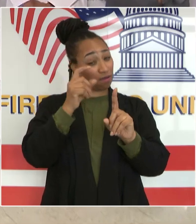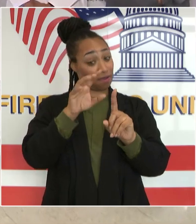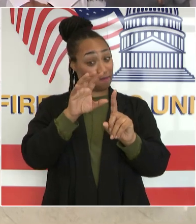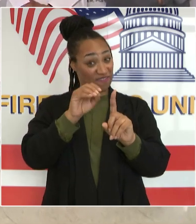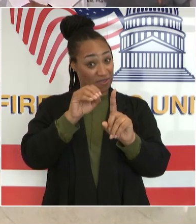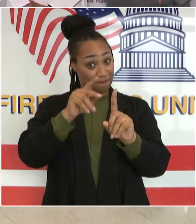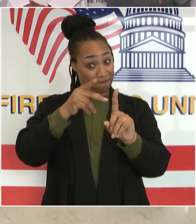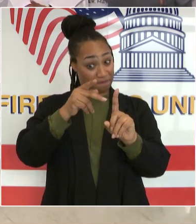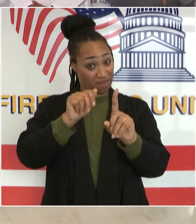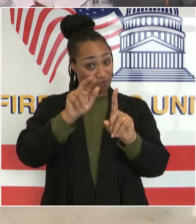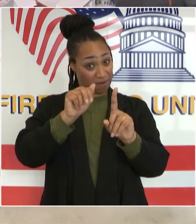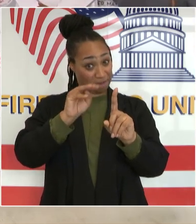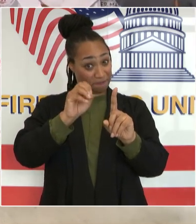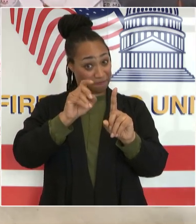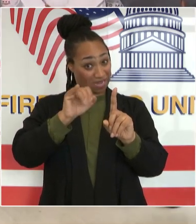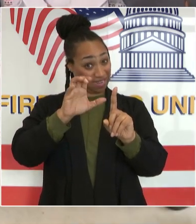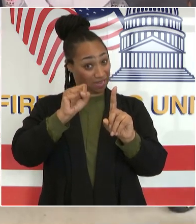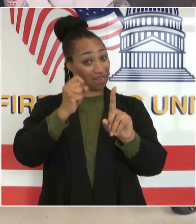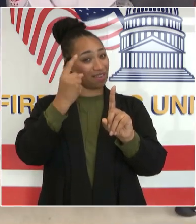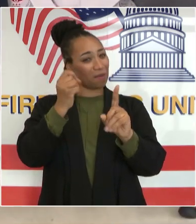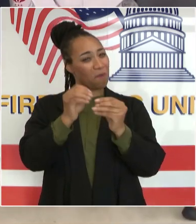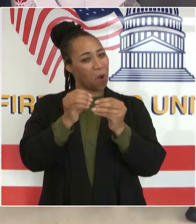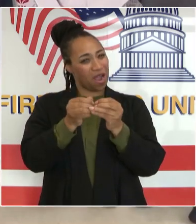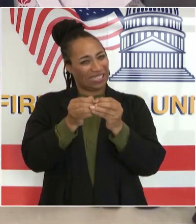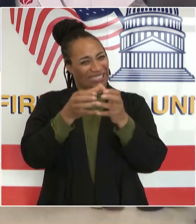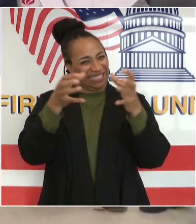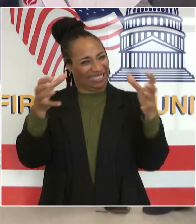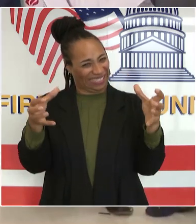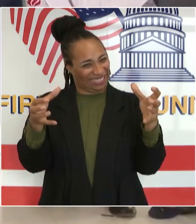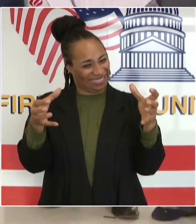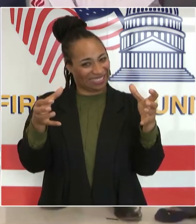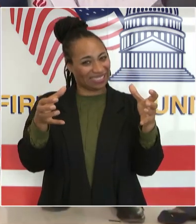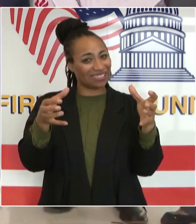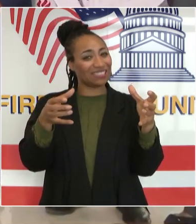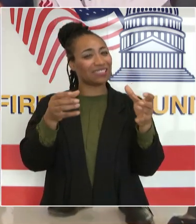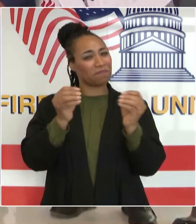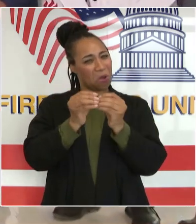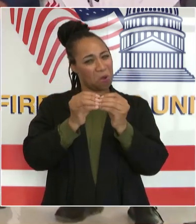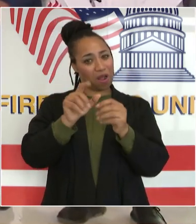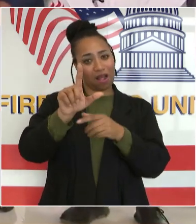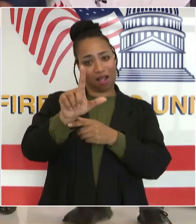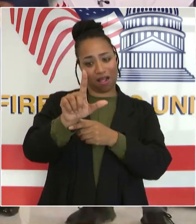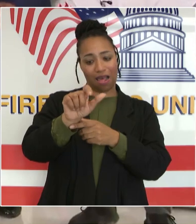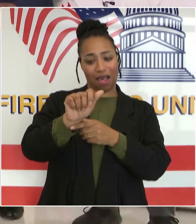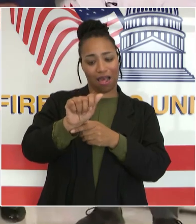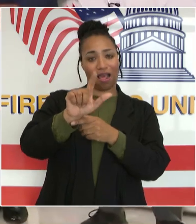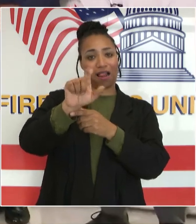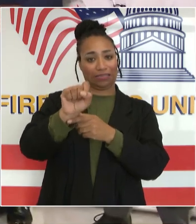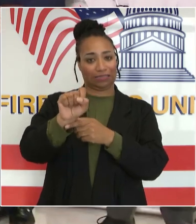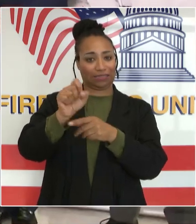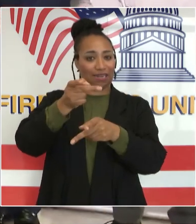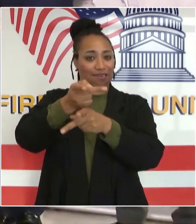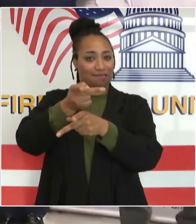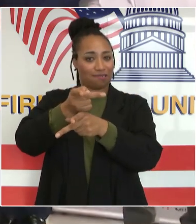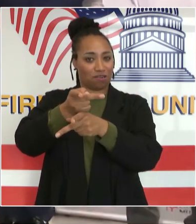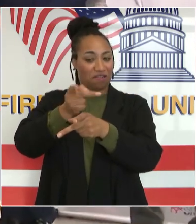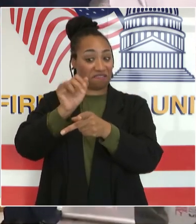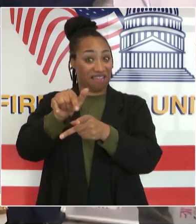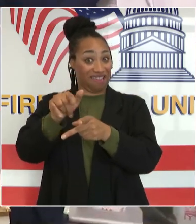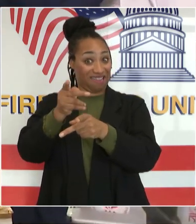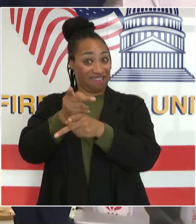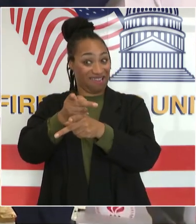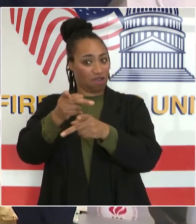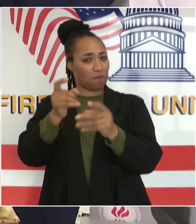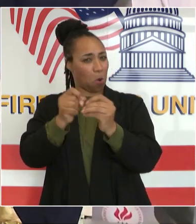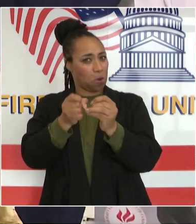ALS care in the field. There's a National Fire Protection Association standard on standards of cover. It talks